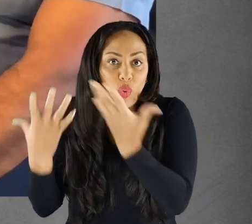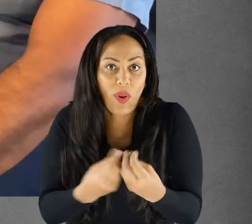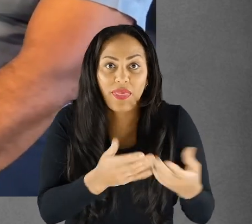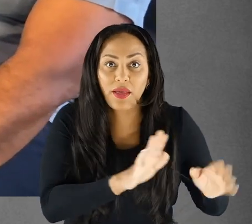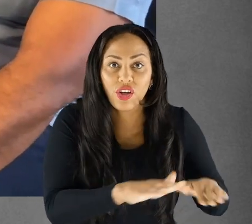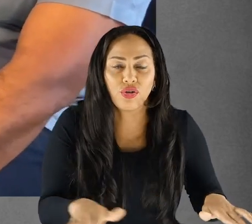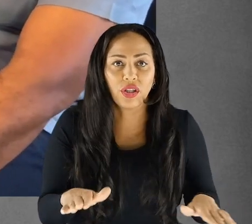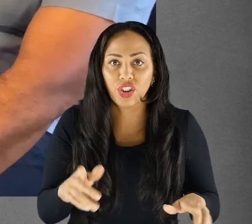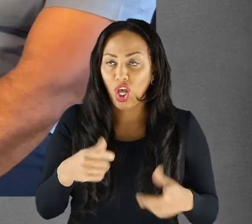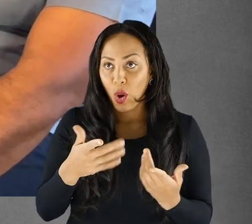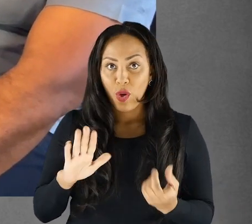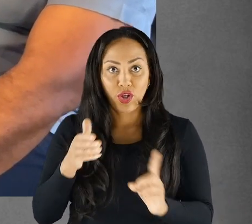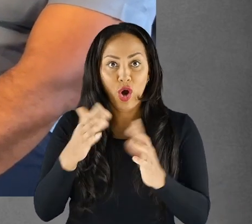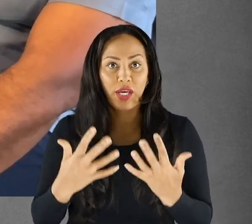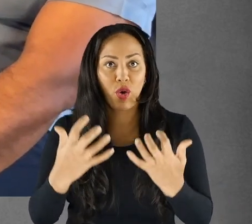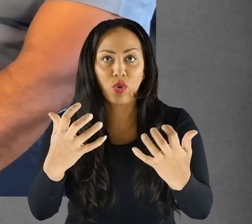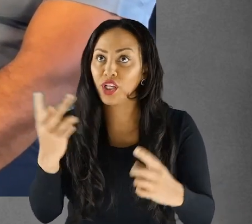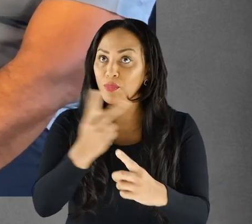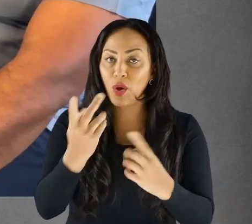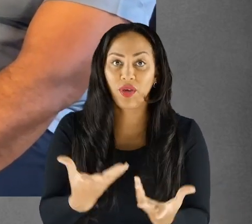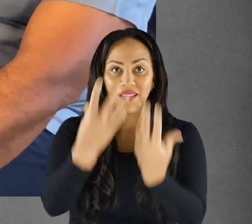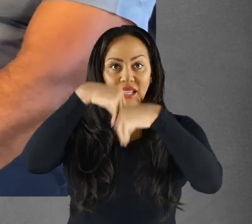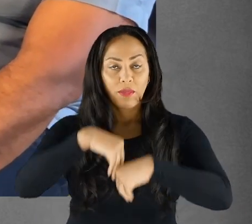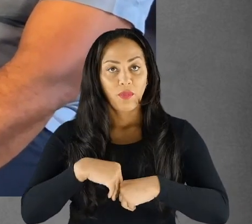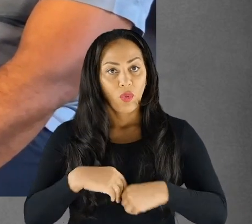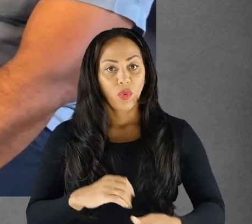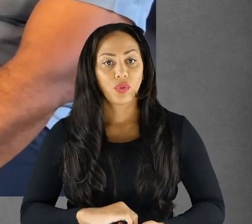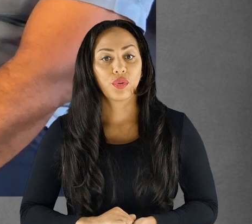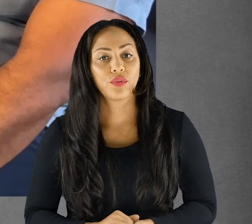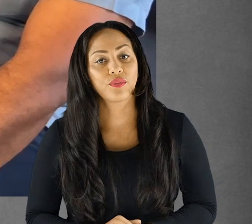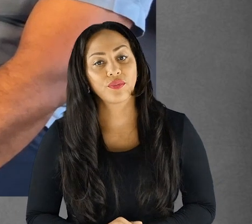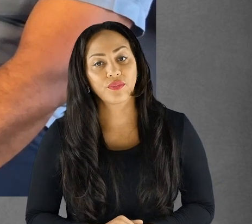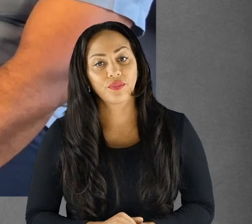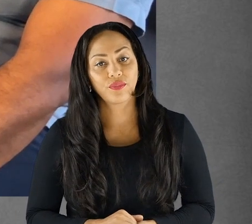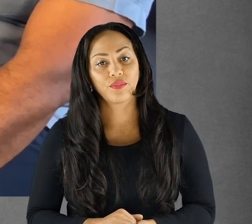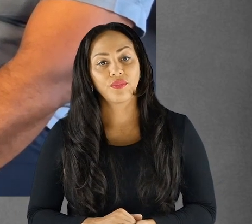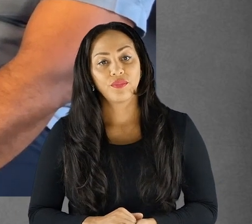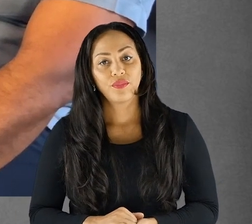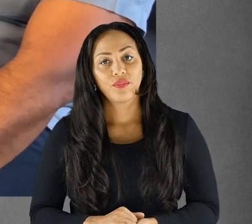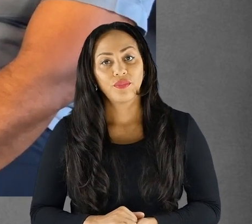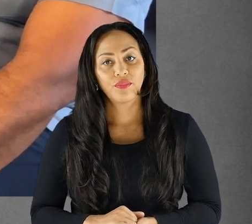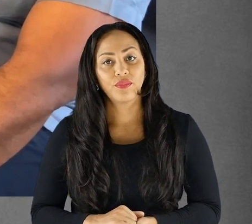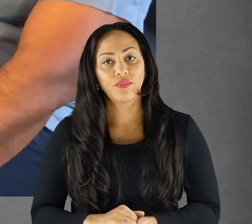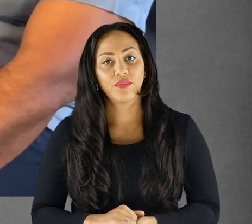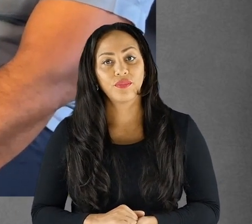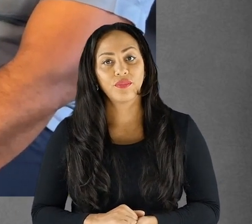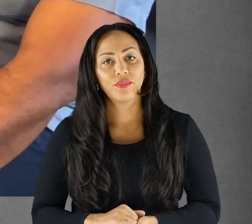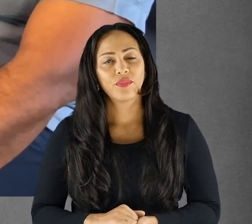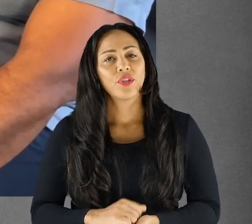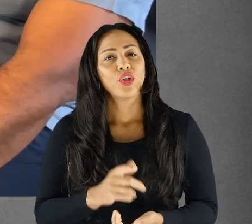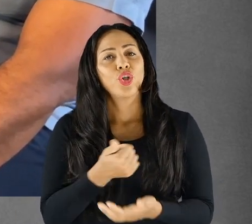target audience has a much better experience if the adult is on board. What I really liked about Omar Wash was the fact that